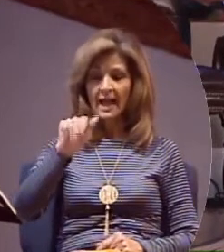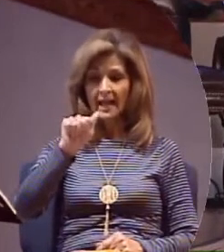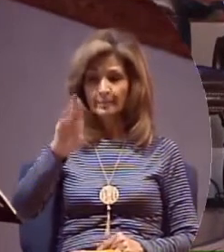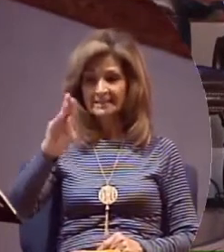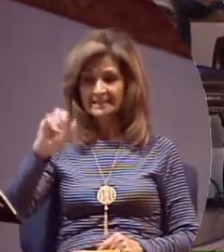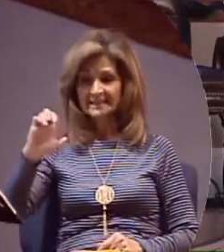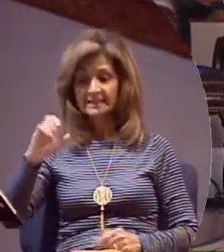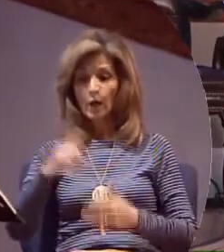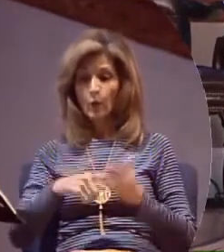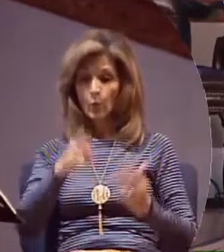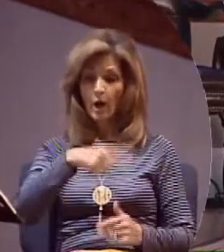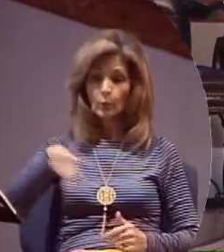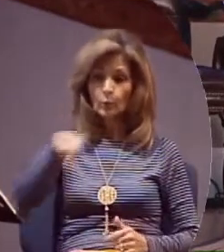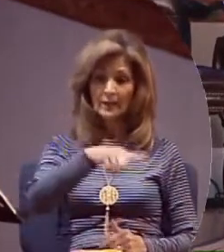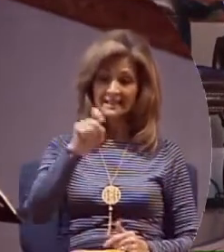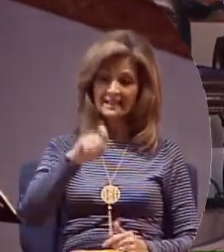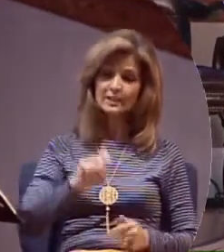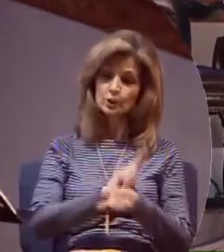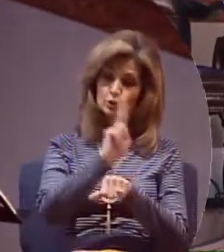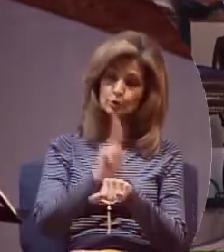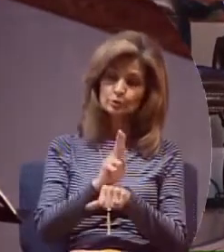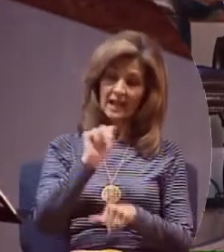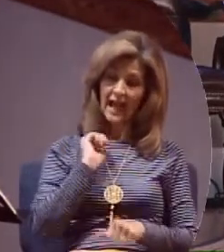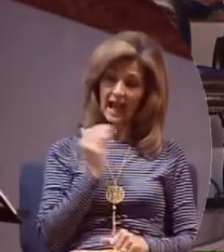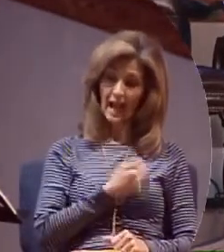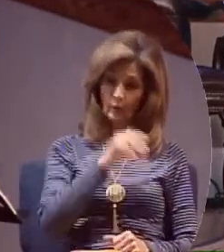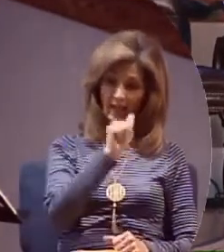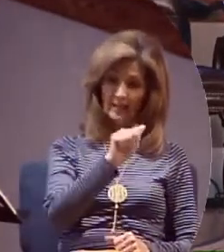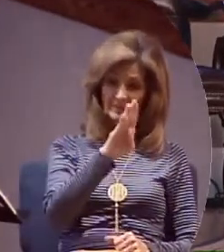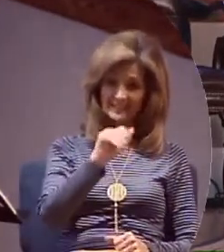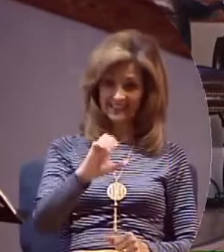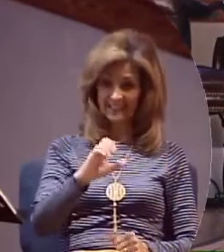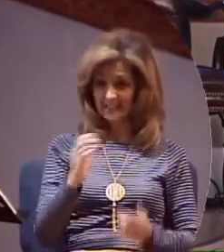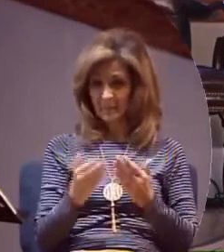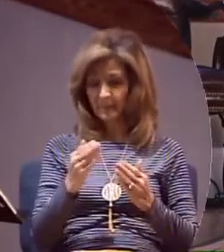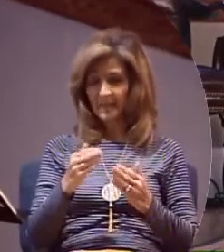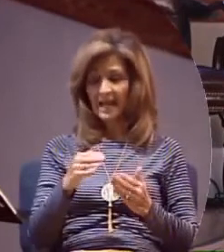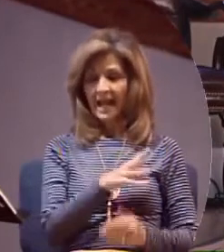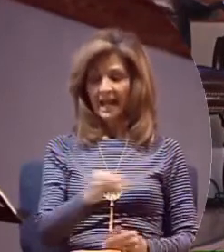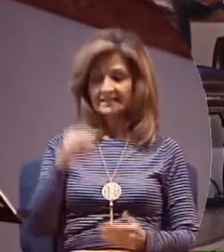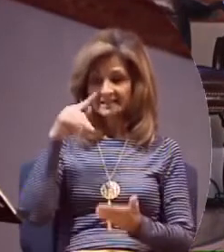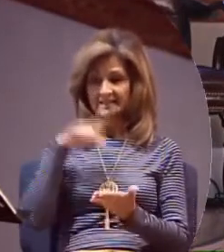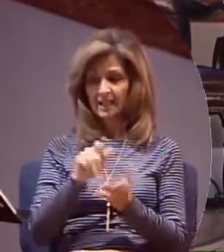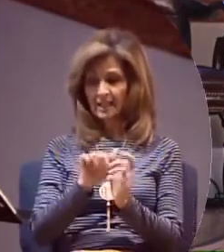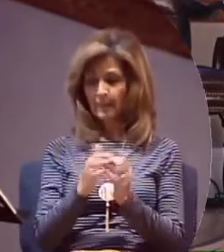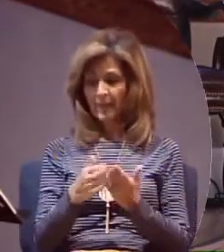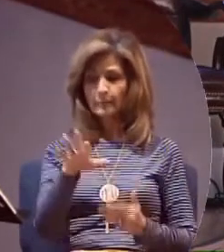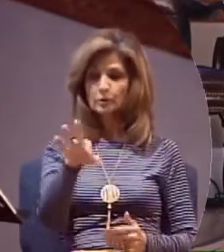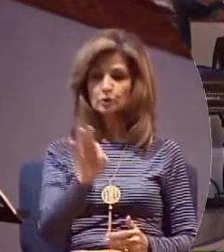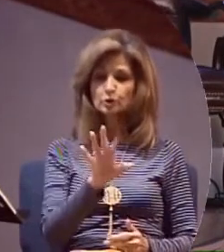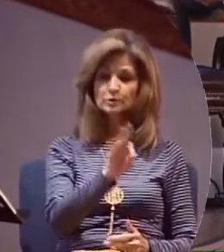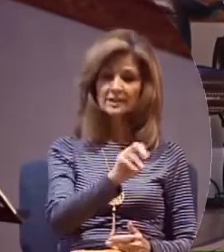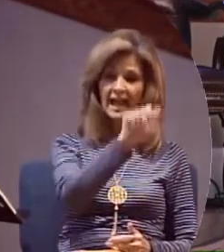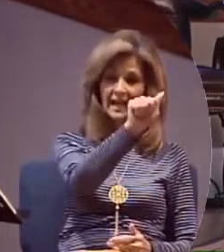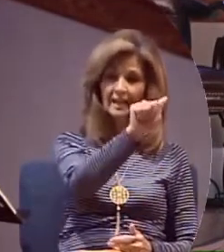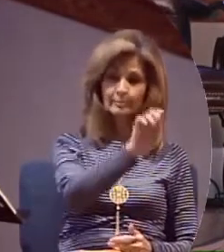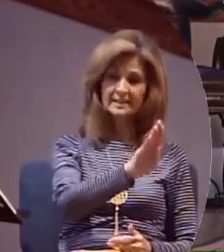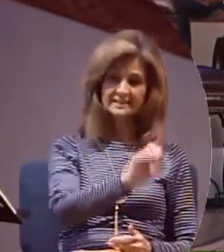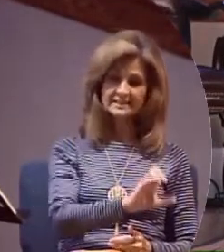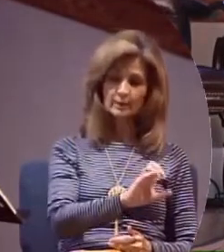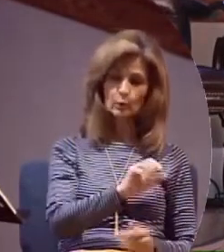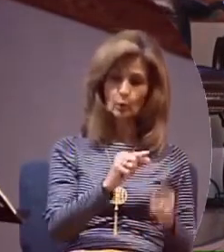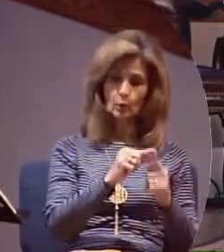how that we ought to use our English alphabet and kind of just go through some great words of the Bible that you and I ought to be familiar